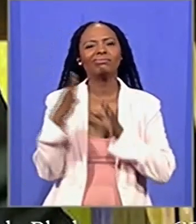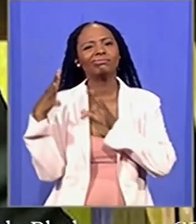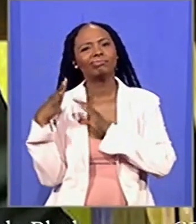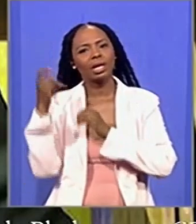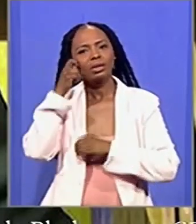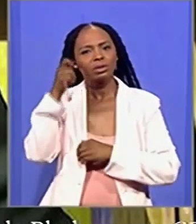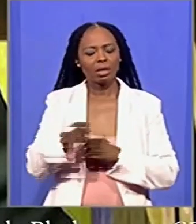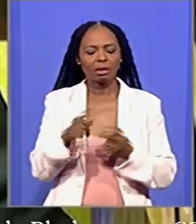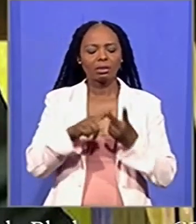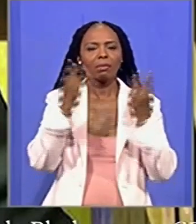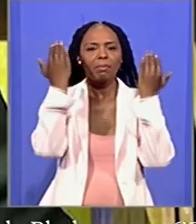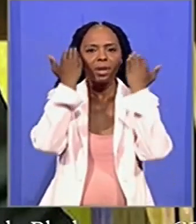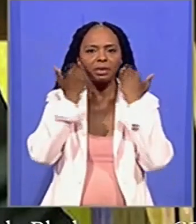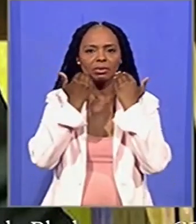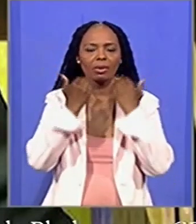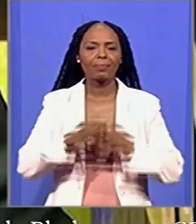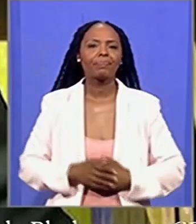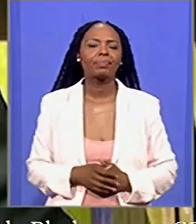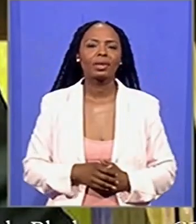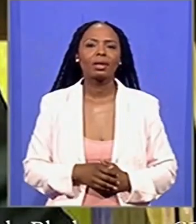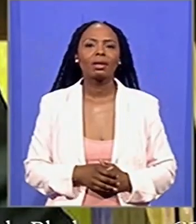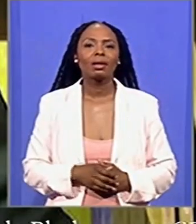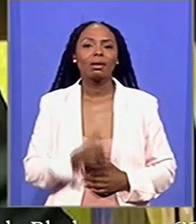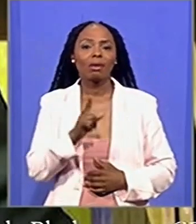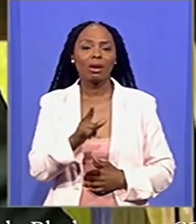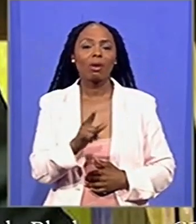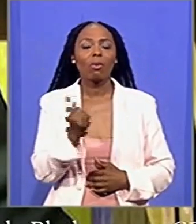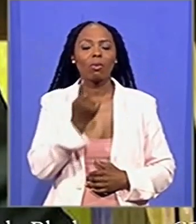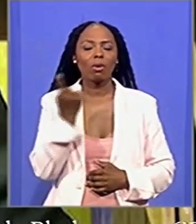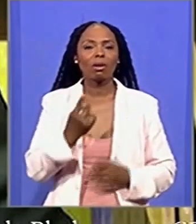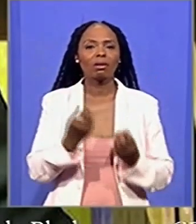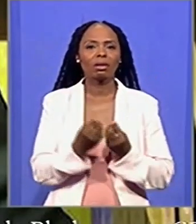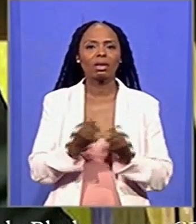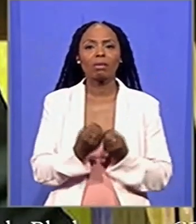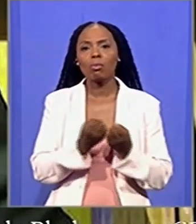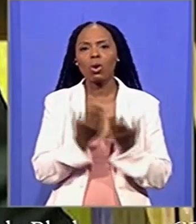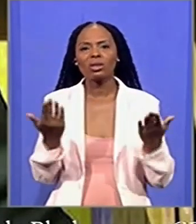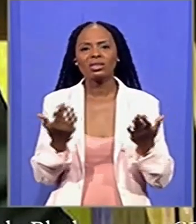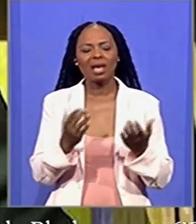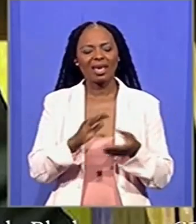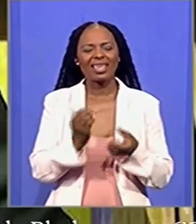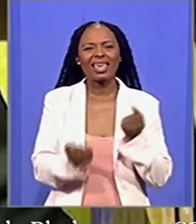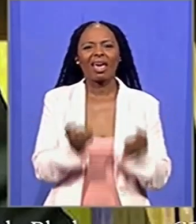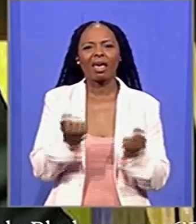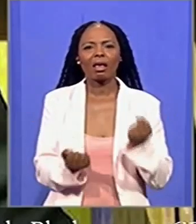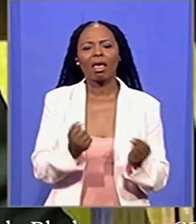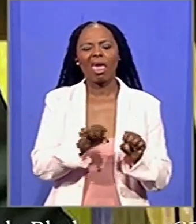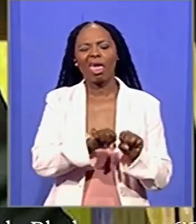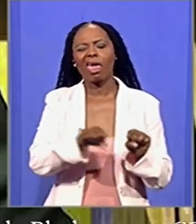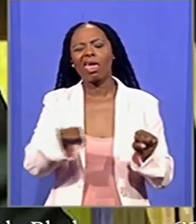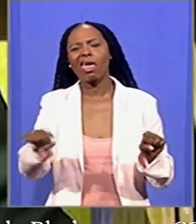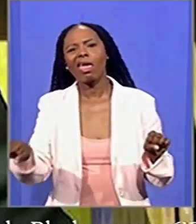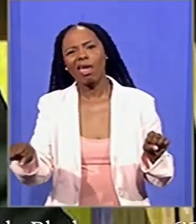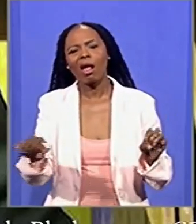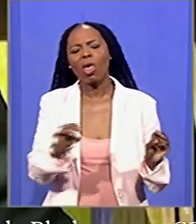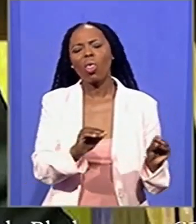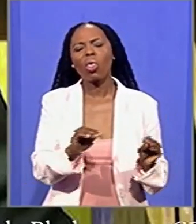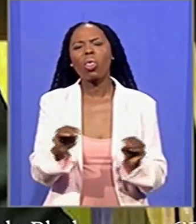and magistrates. That it is one of the reasons that cases take a long time to be finalized through the